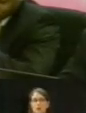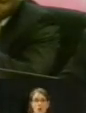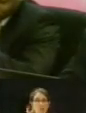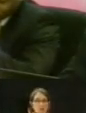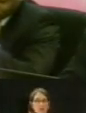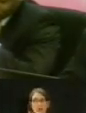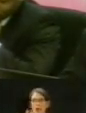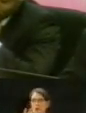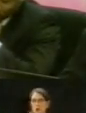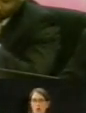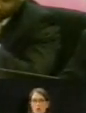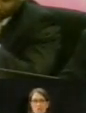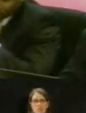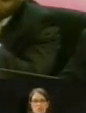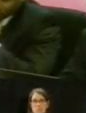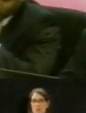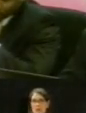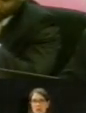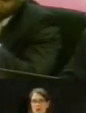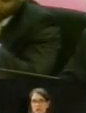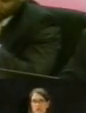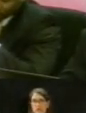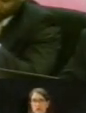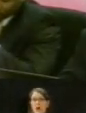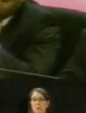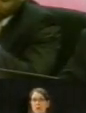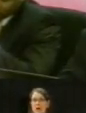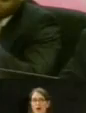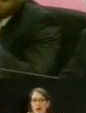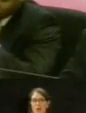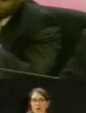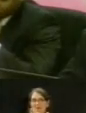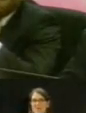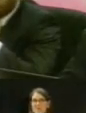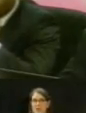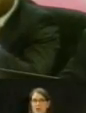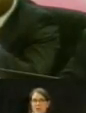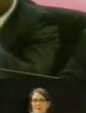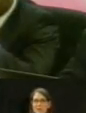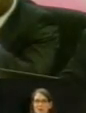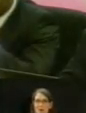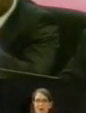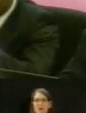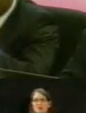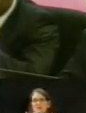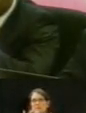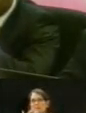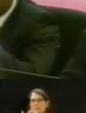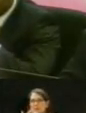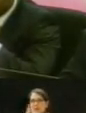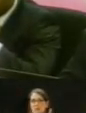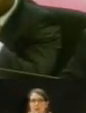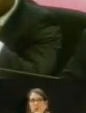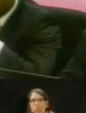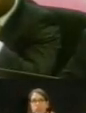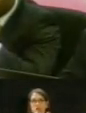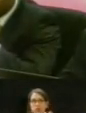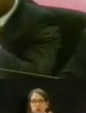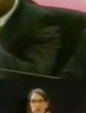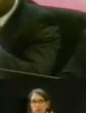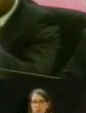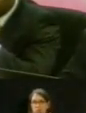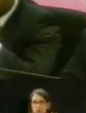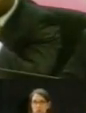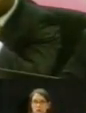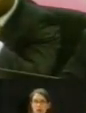admit to violating anything, but at the same time we want to avoid the cost, the public ridicule, all